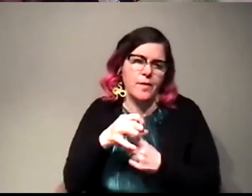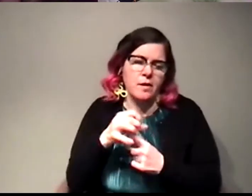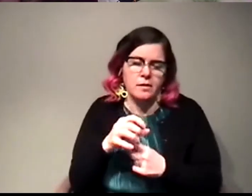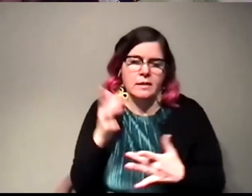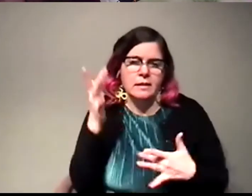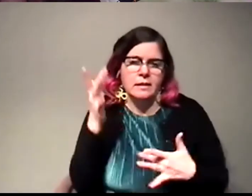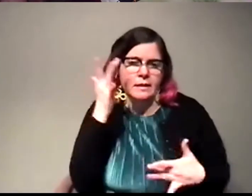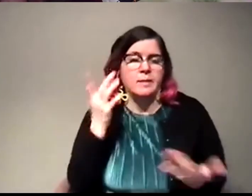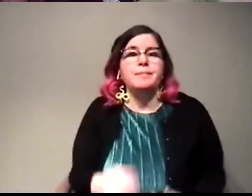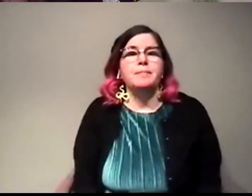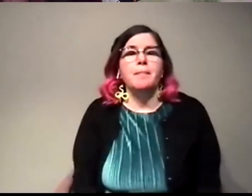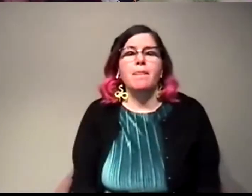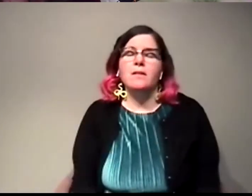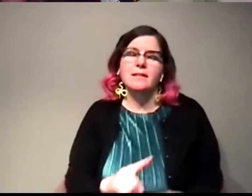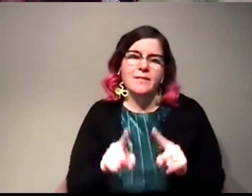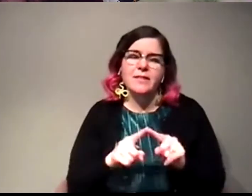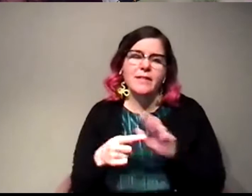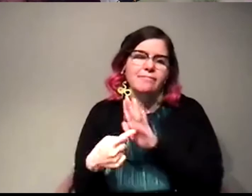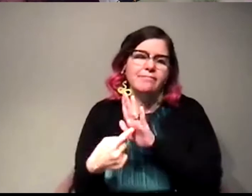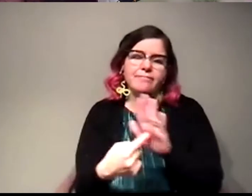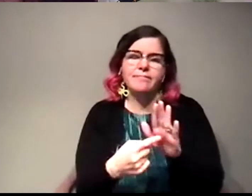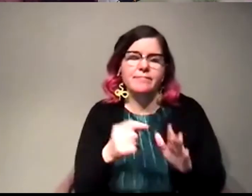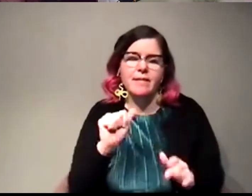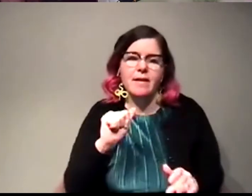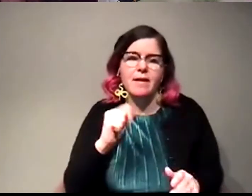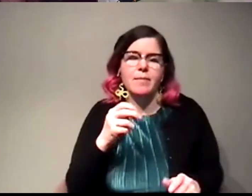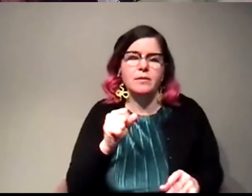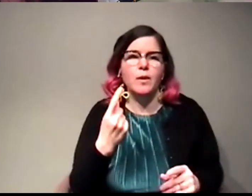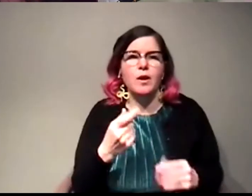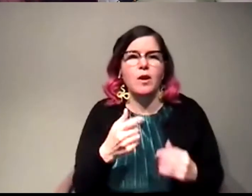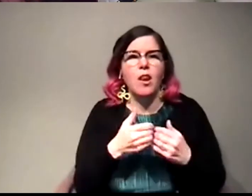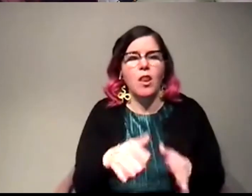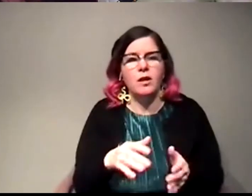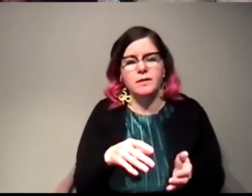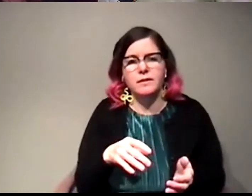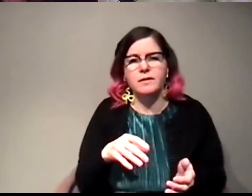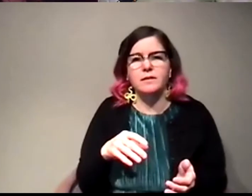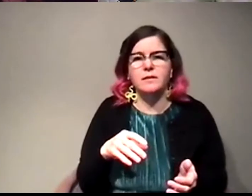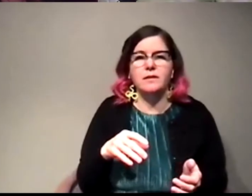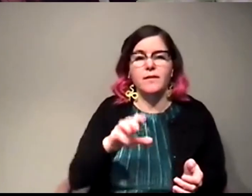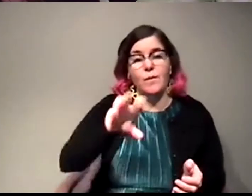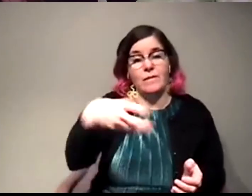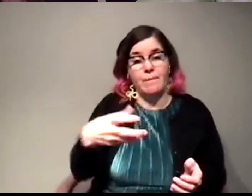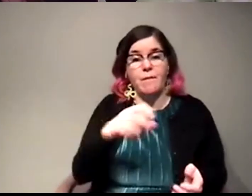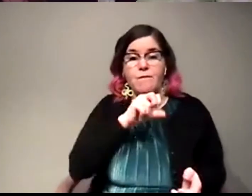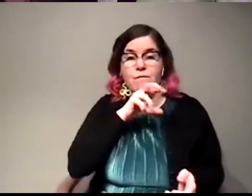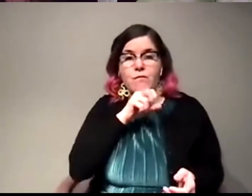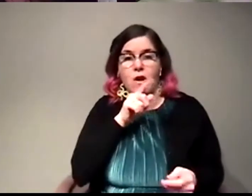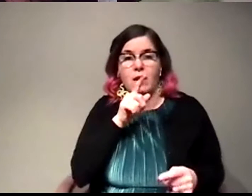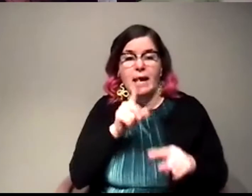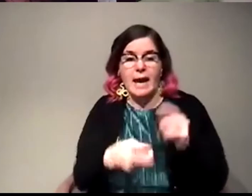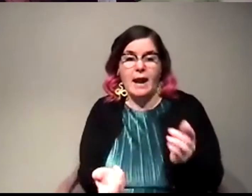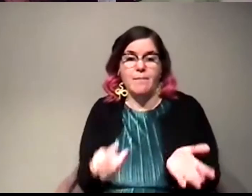cause all kinds of symptoms in amphibians. One of them is called the loss of writing reflex. So that means if you flip the frog on its back, it actually cannot flip back